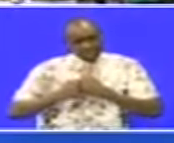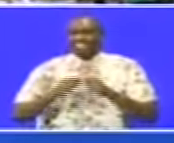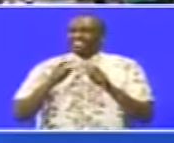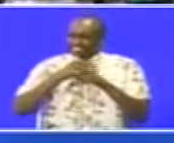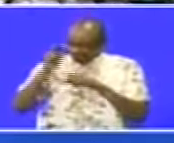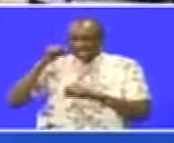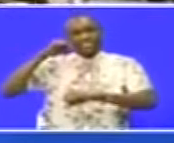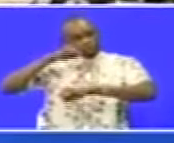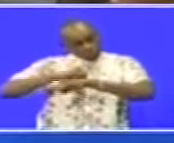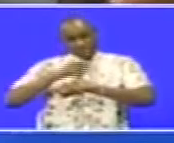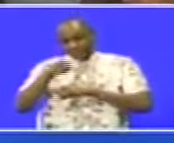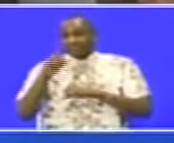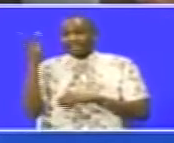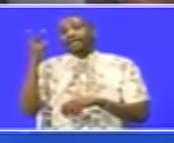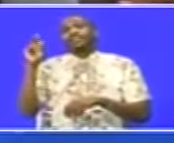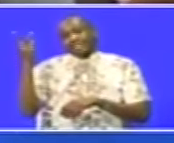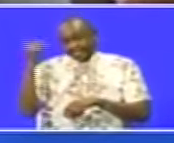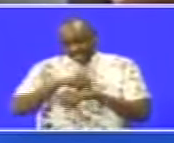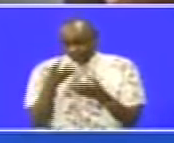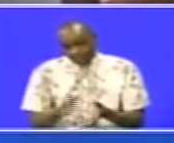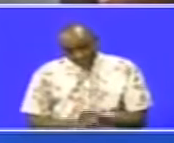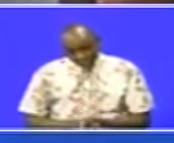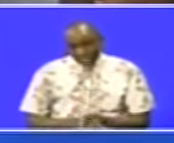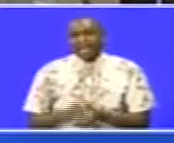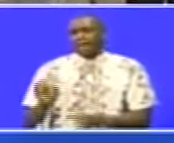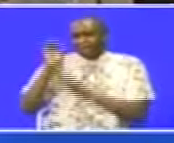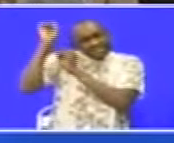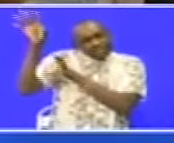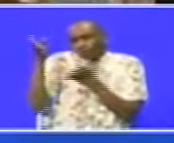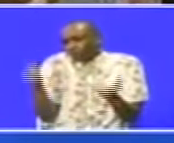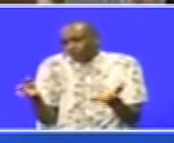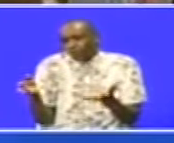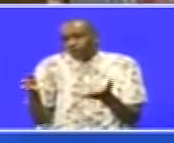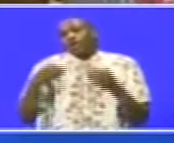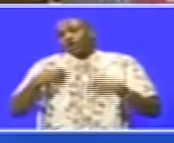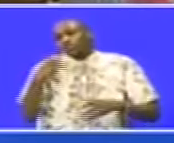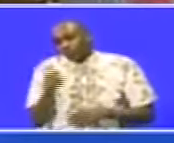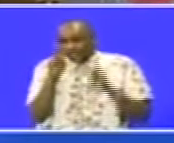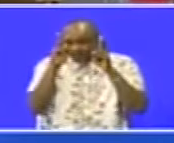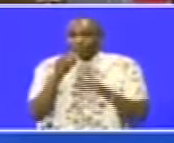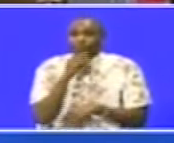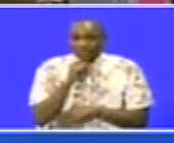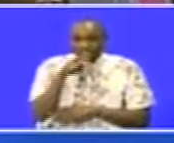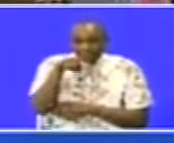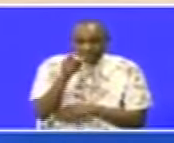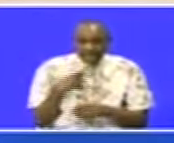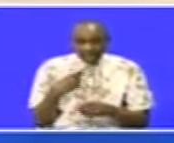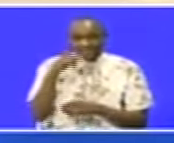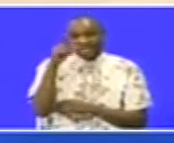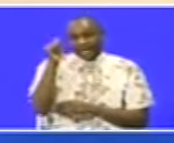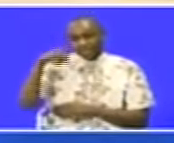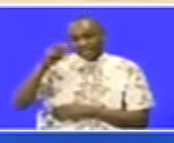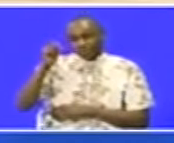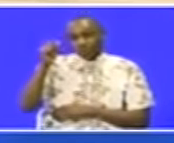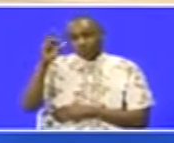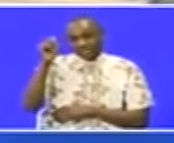School Games got into day two in Bungoma County. In basketball, the biggest upset of the day quoted Kisumu boys, who took on Kapenguria. It